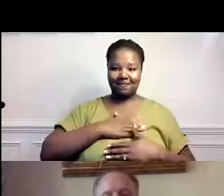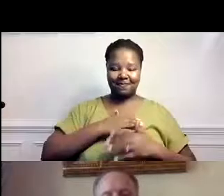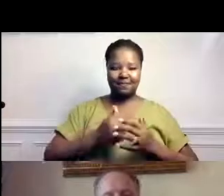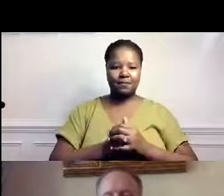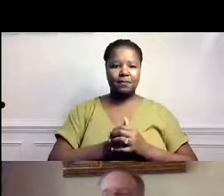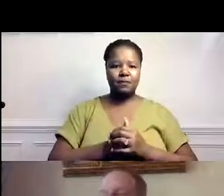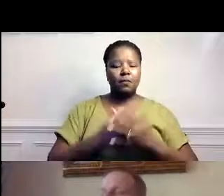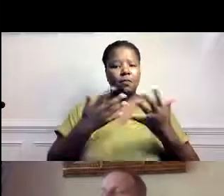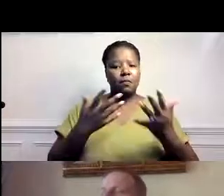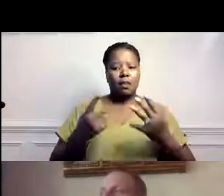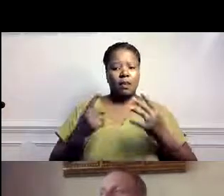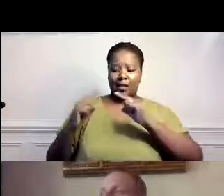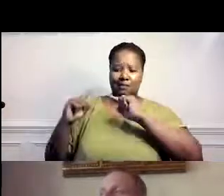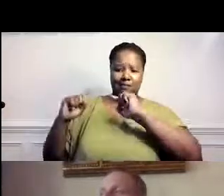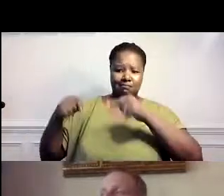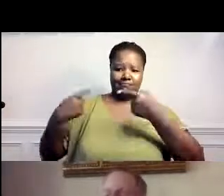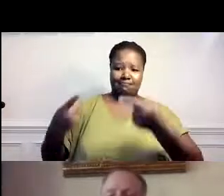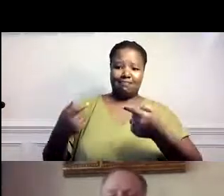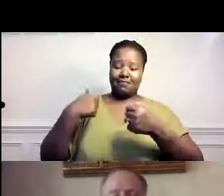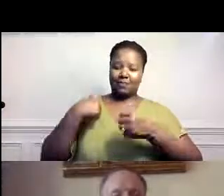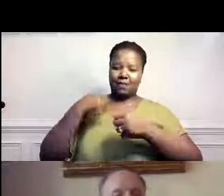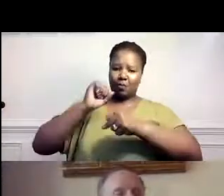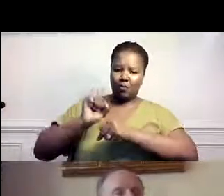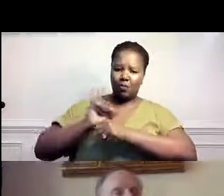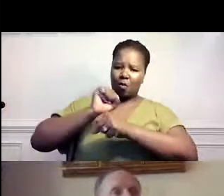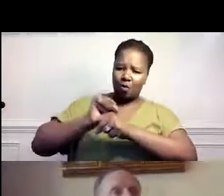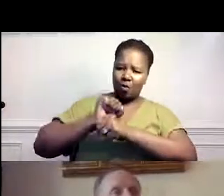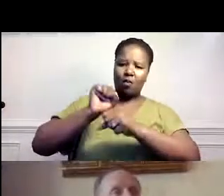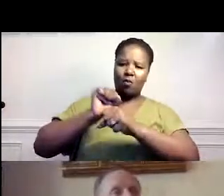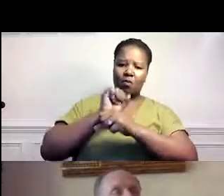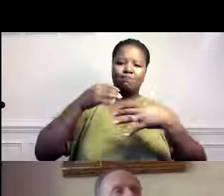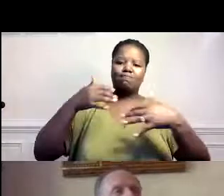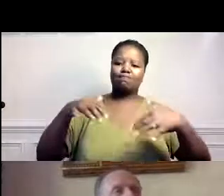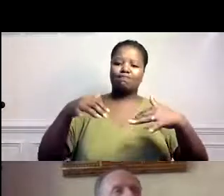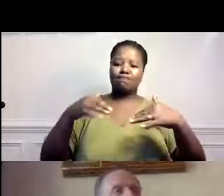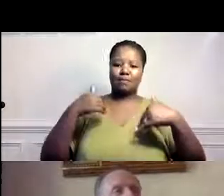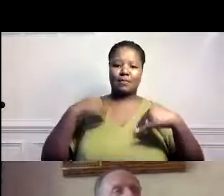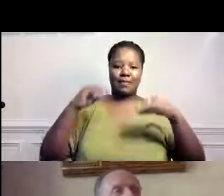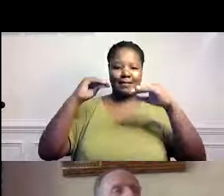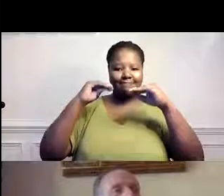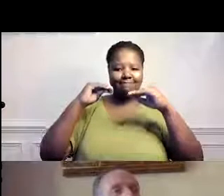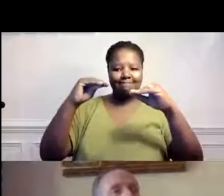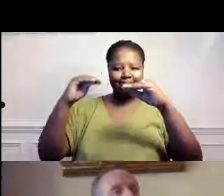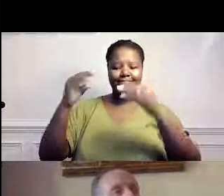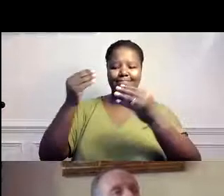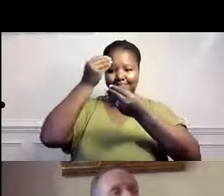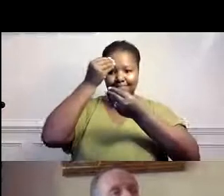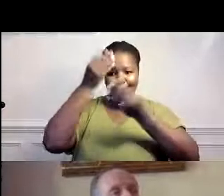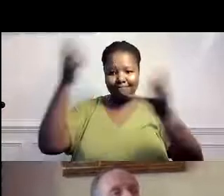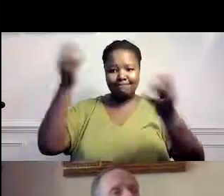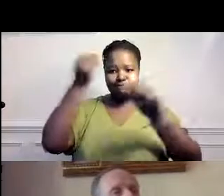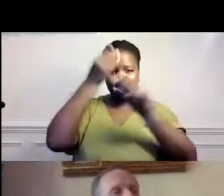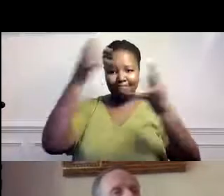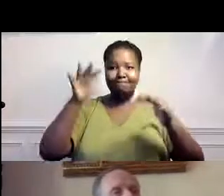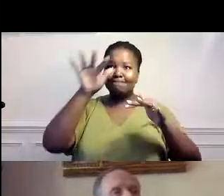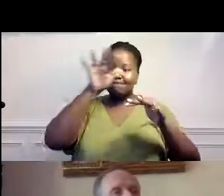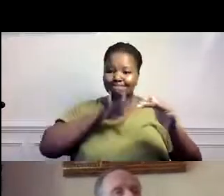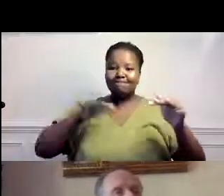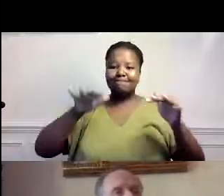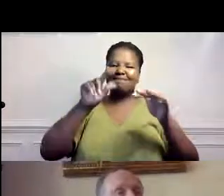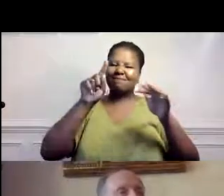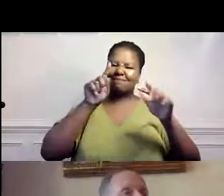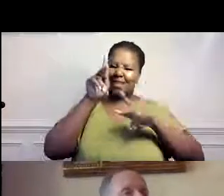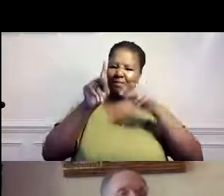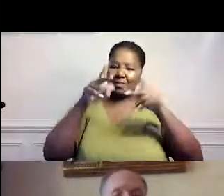So we've been working really hard to get education information out to people in California